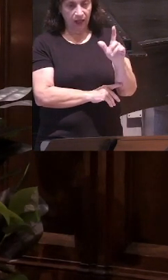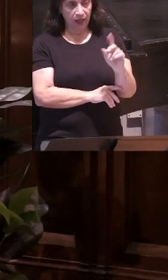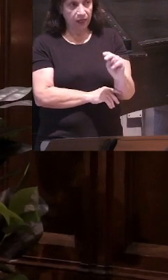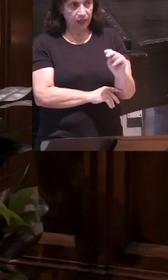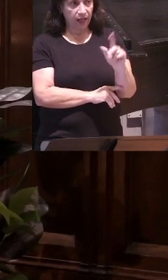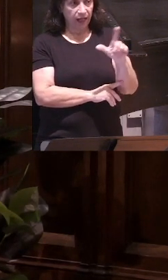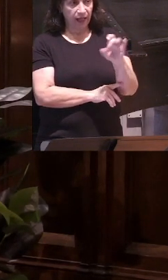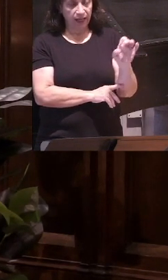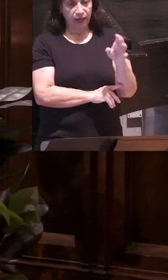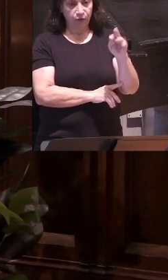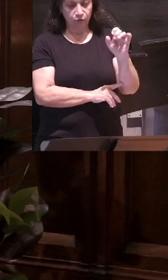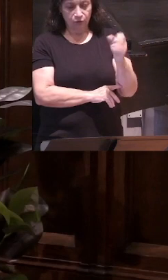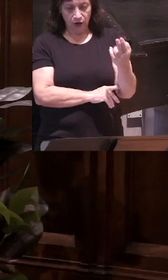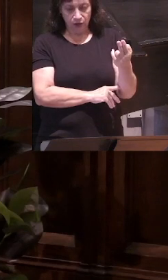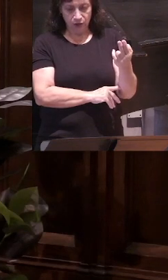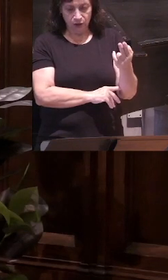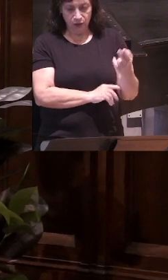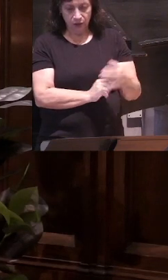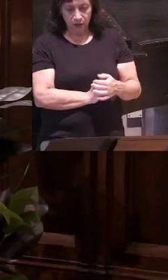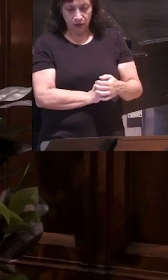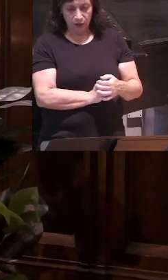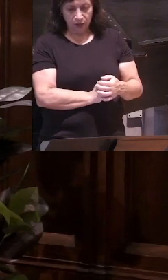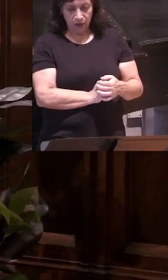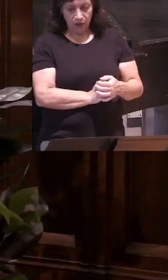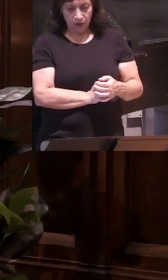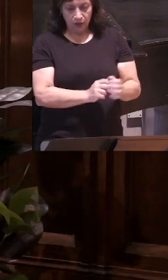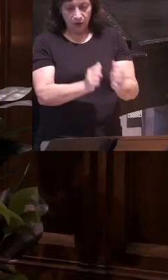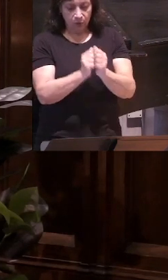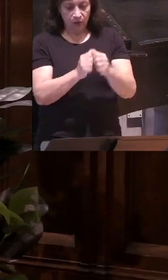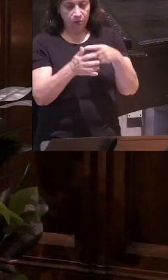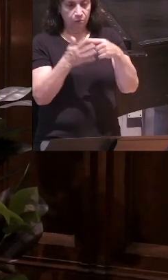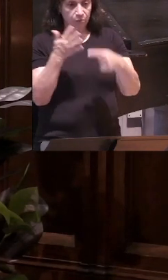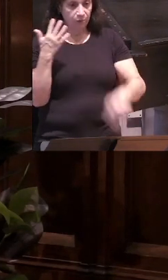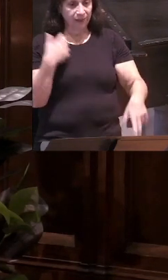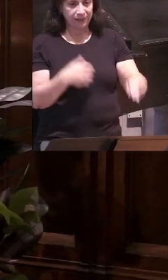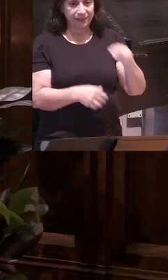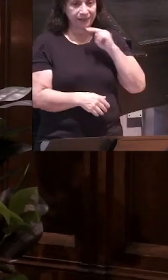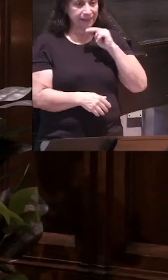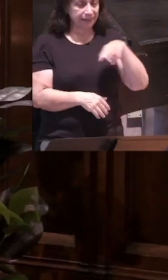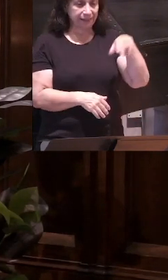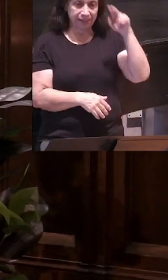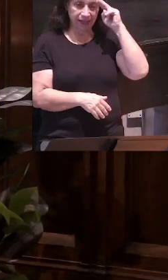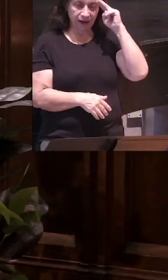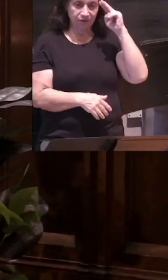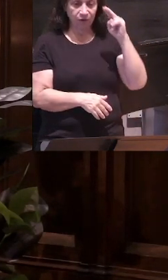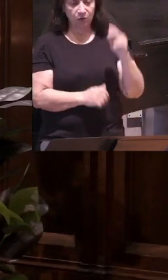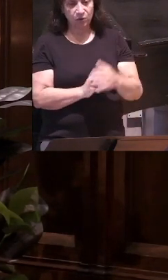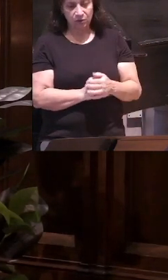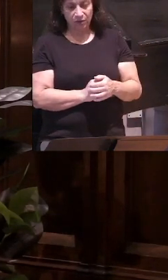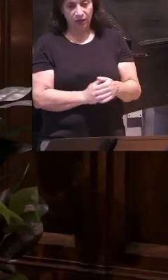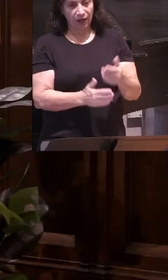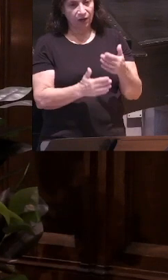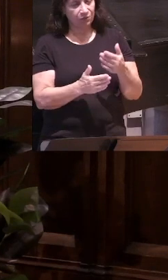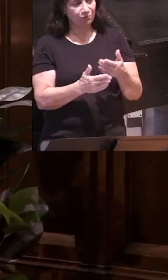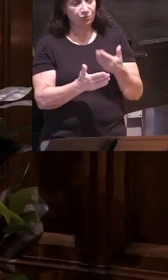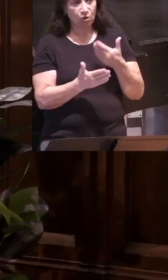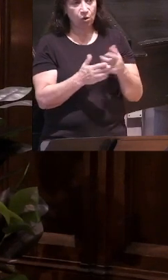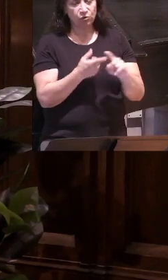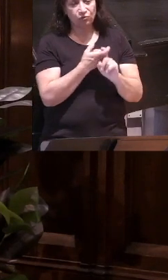Rush Eula, along with a host of nieces and nephews and his close